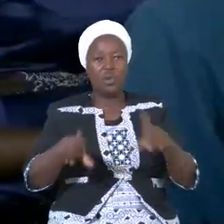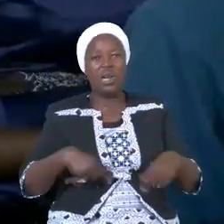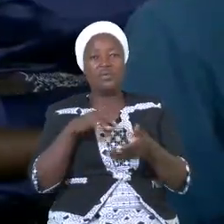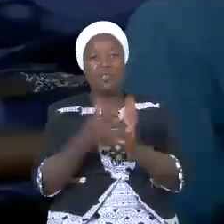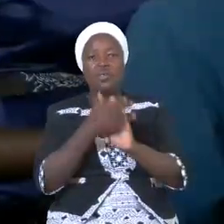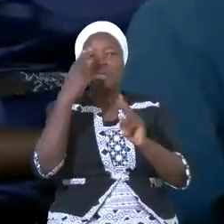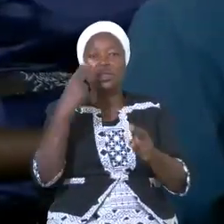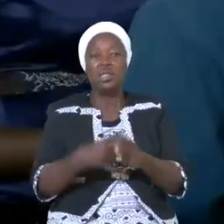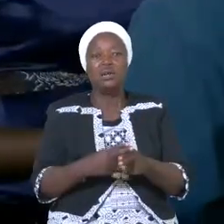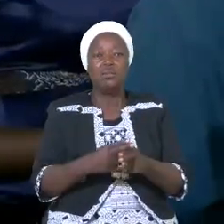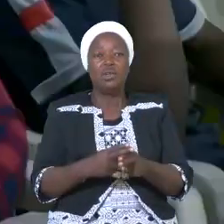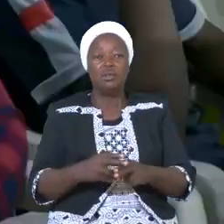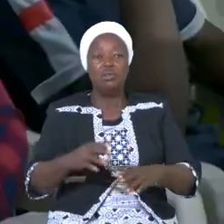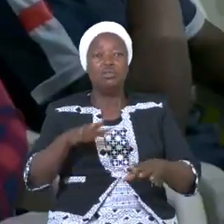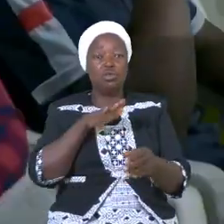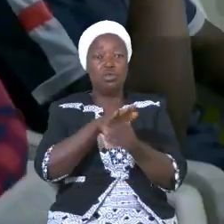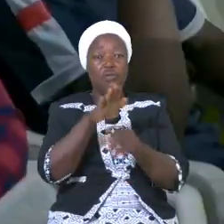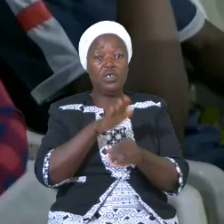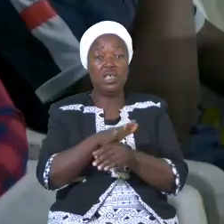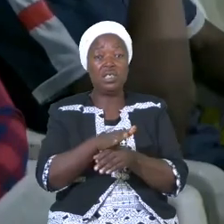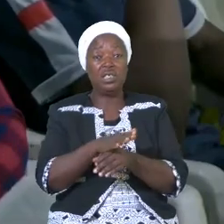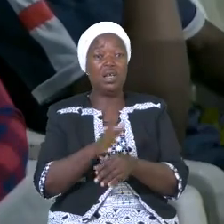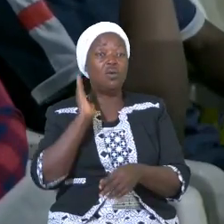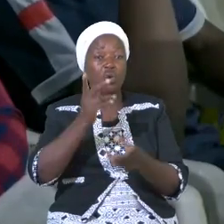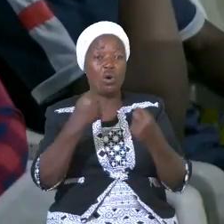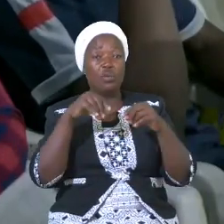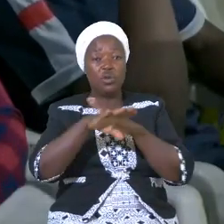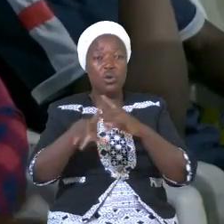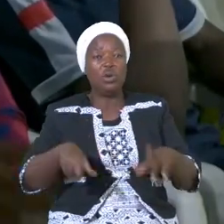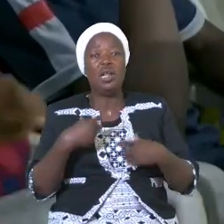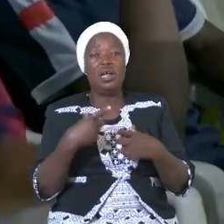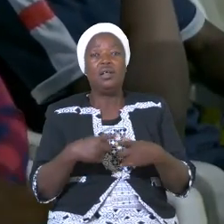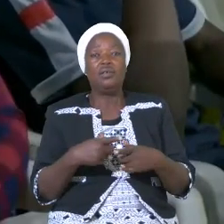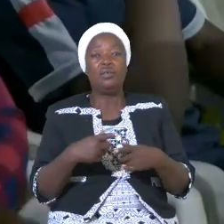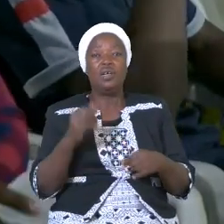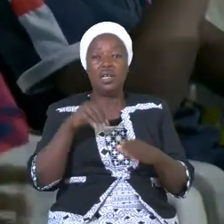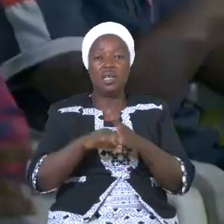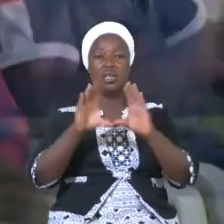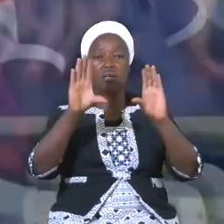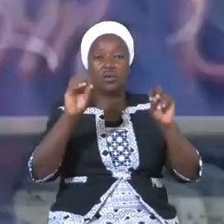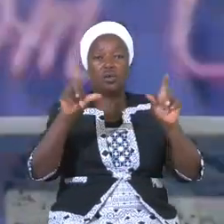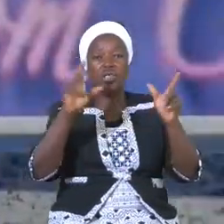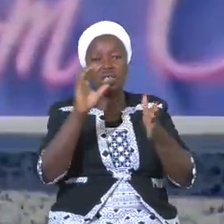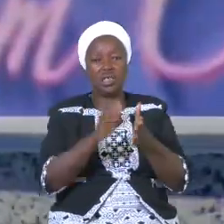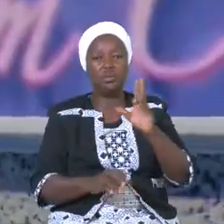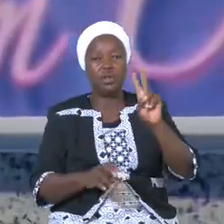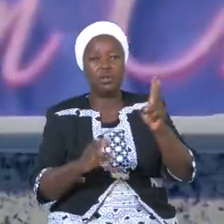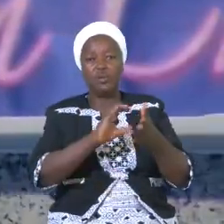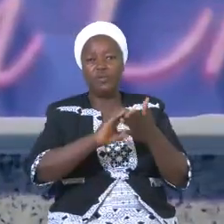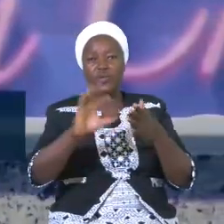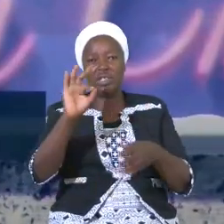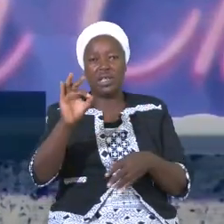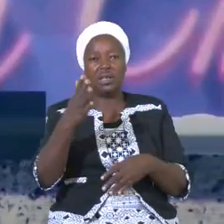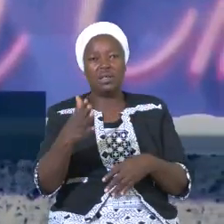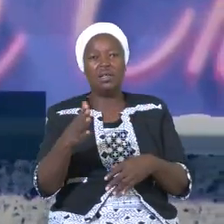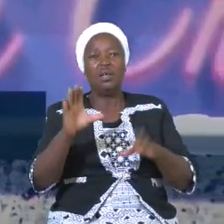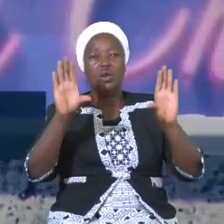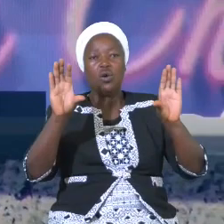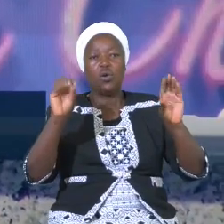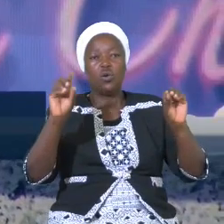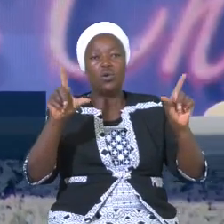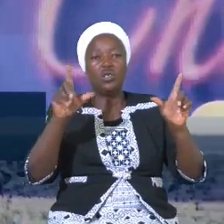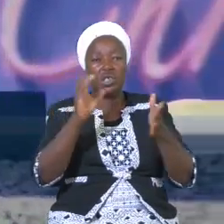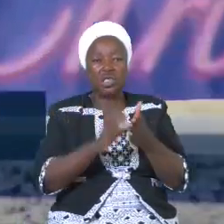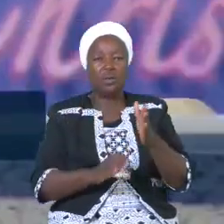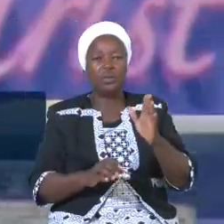sufficiency will come to your life in colossians chapter 2 i'm reading from verse 9 there colossians chapter 2